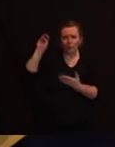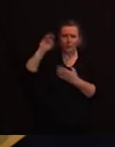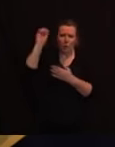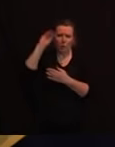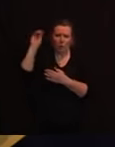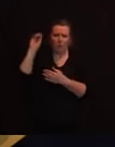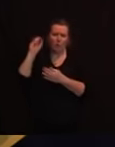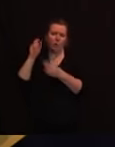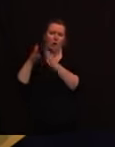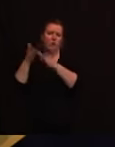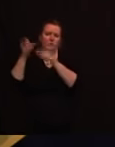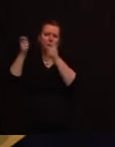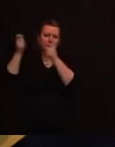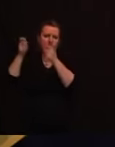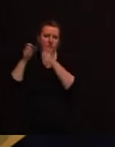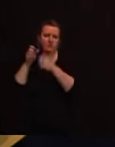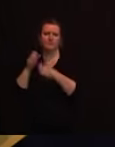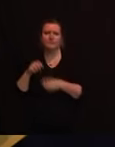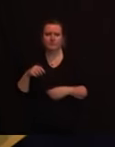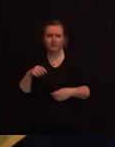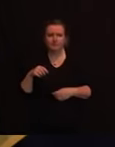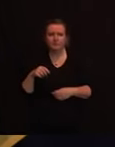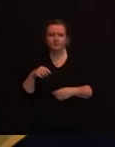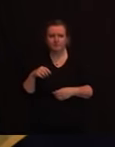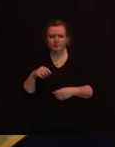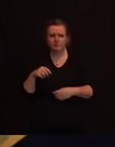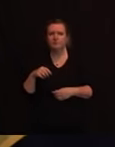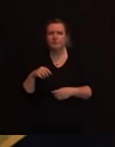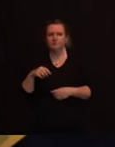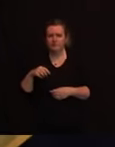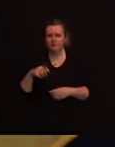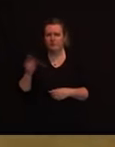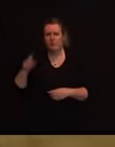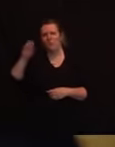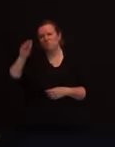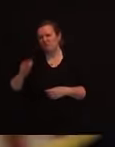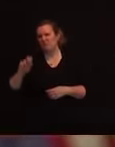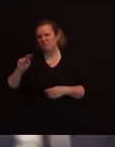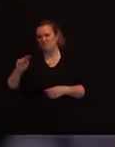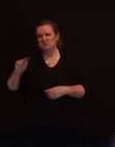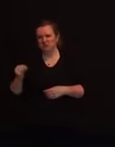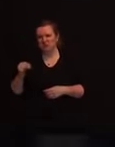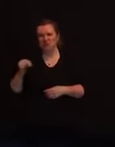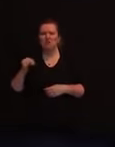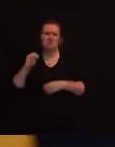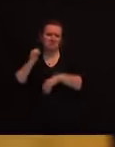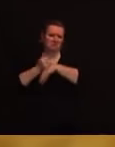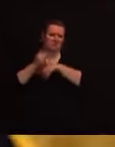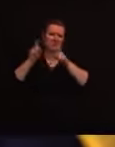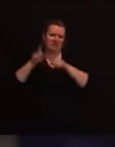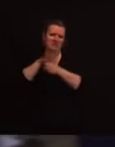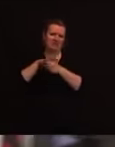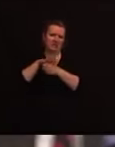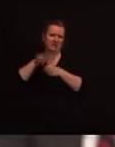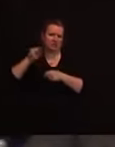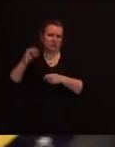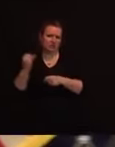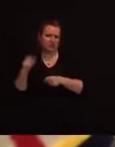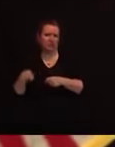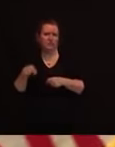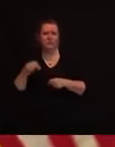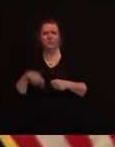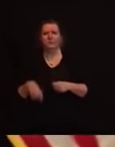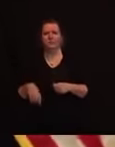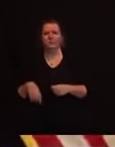up, hopefully in the near future. That's all I have, Gov. Pat, I would just add to your comment, not just about Lakewood, which I had mentioned